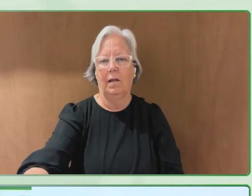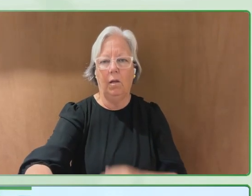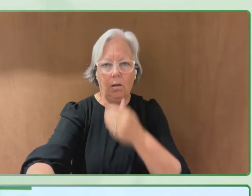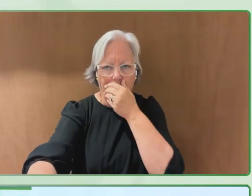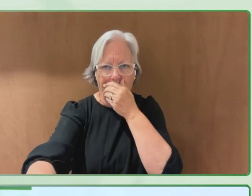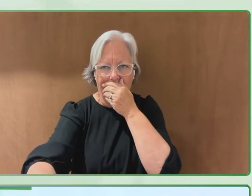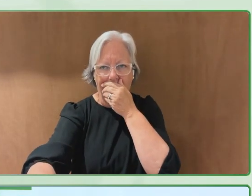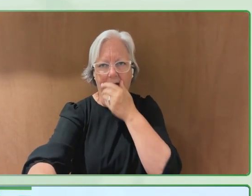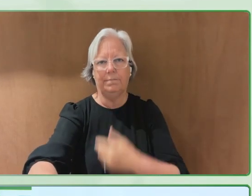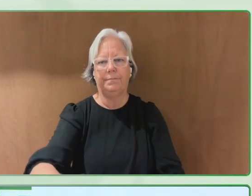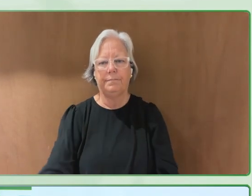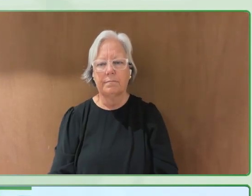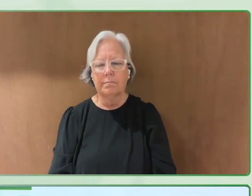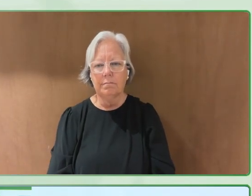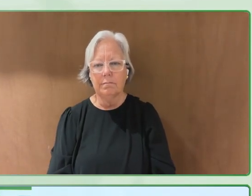Oh, this one.